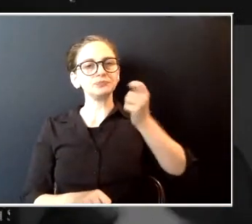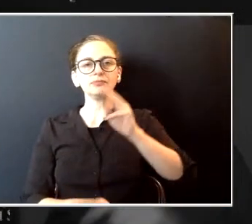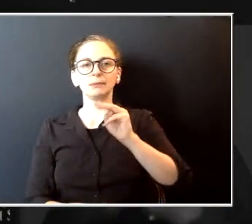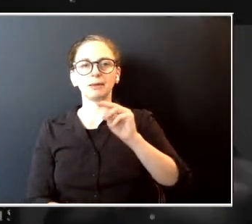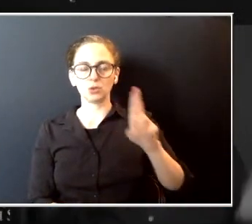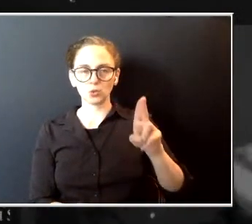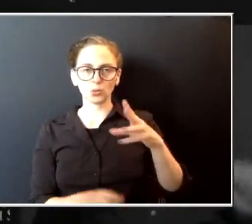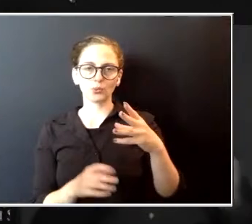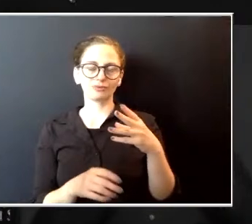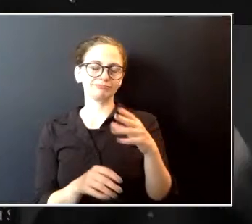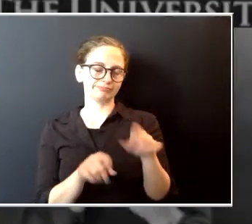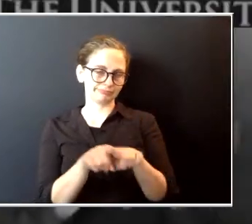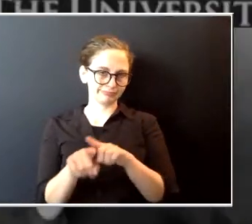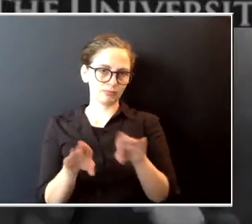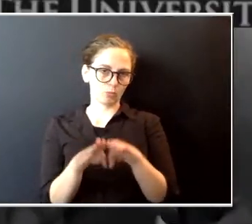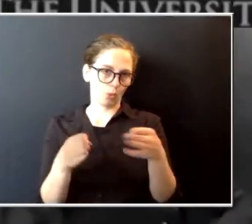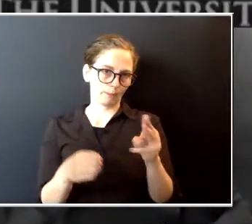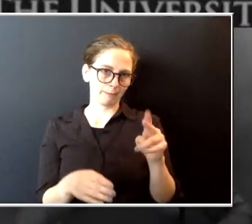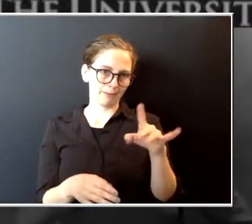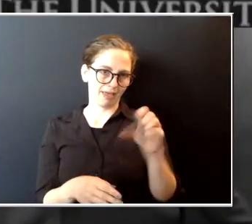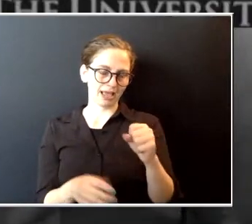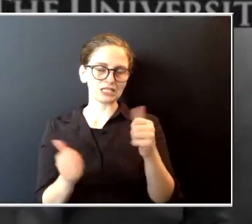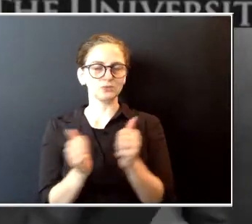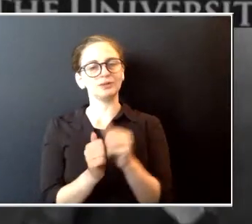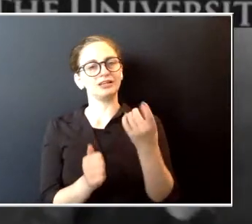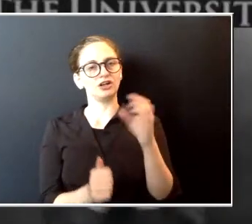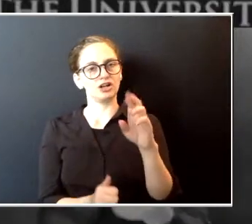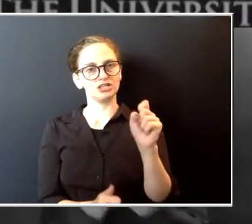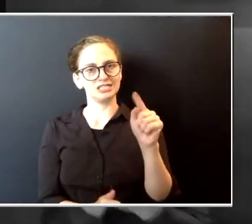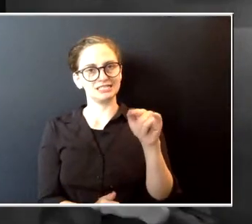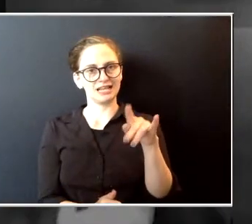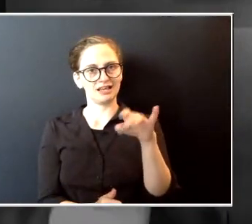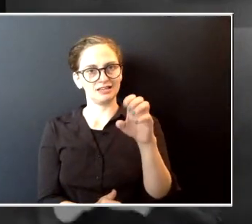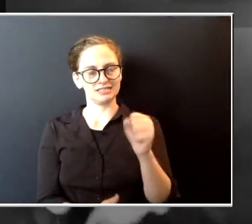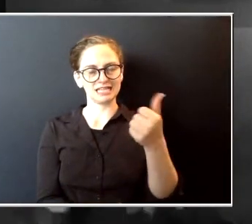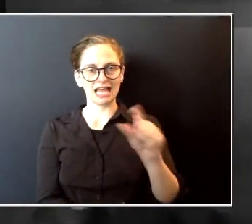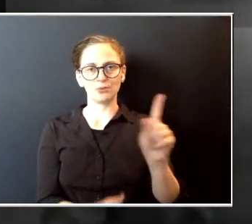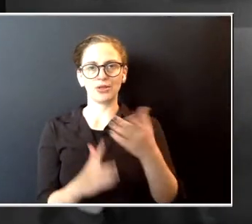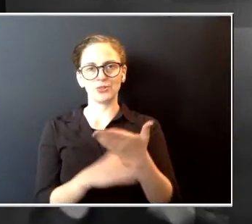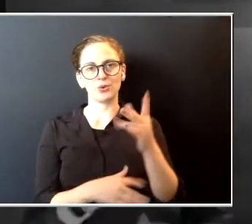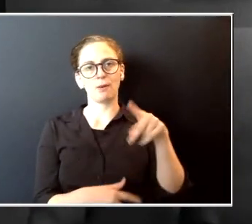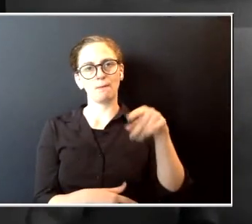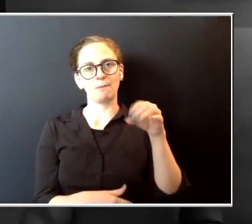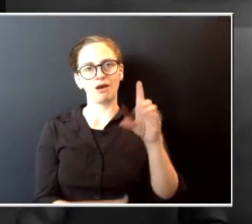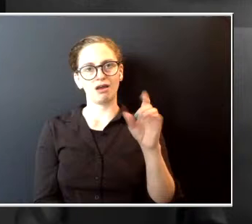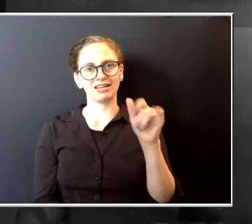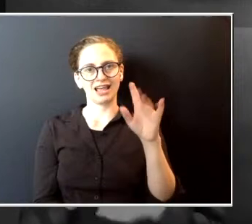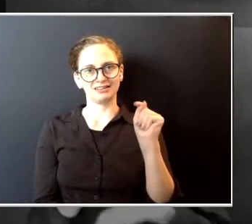Mics with Dr. Stites podcast. Now everywhere podcasts are available.